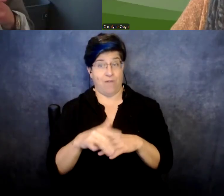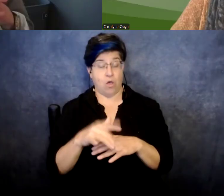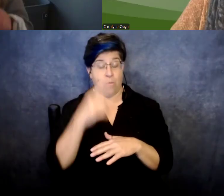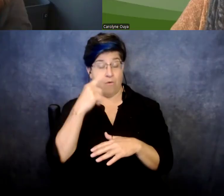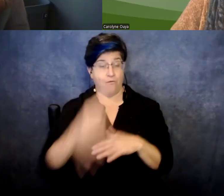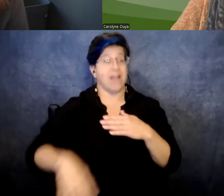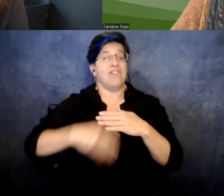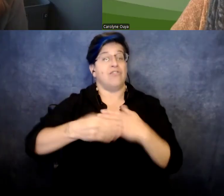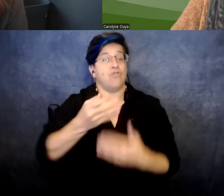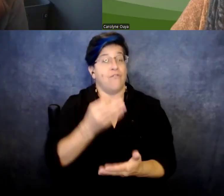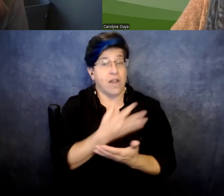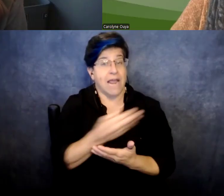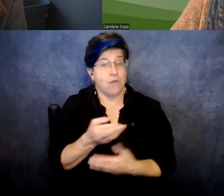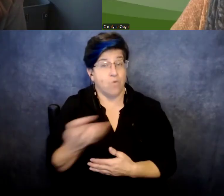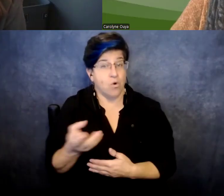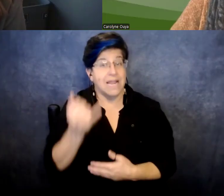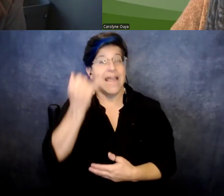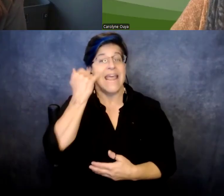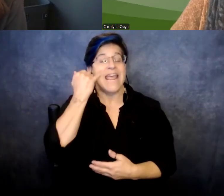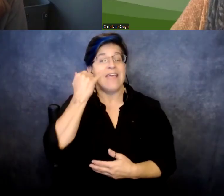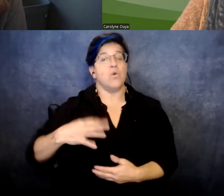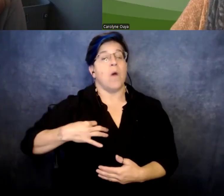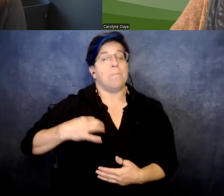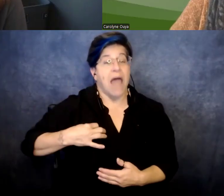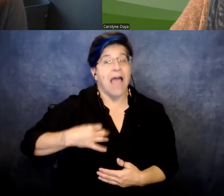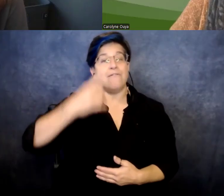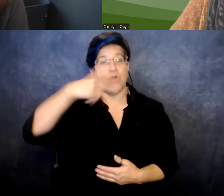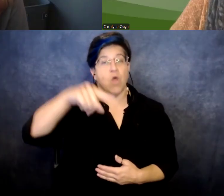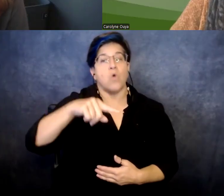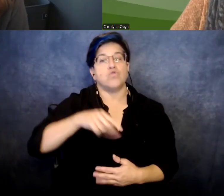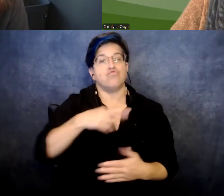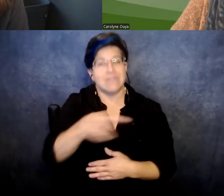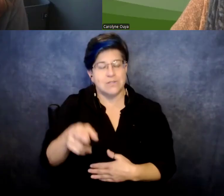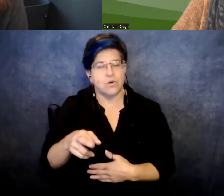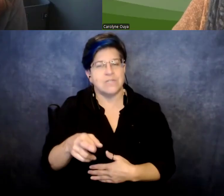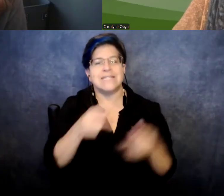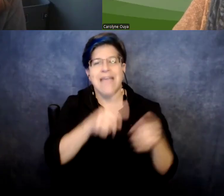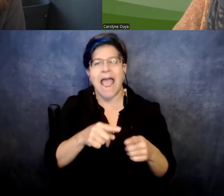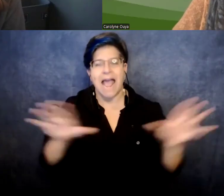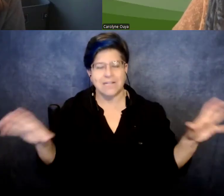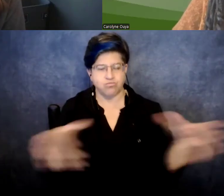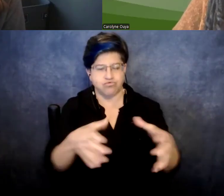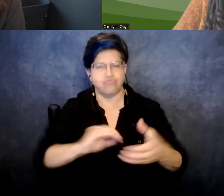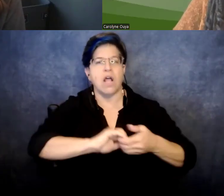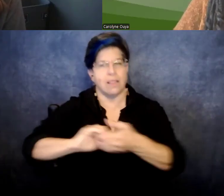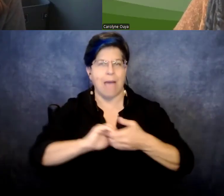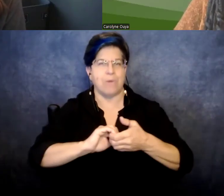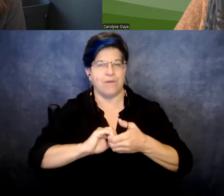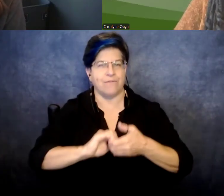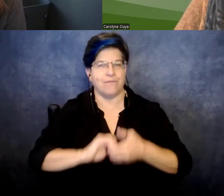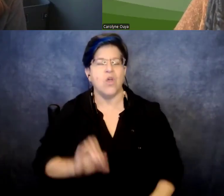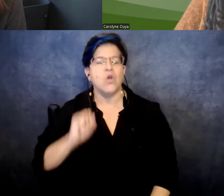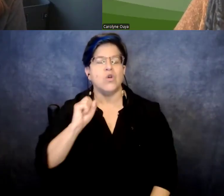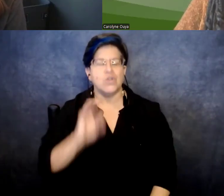do apply as a true collaborative like that. So I think in the end, it's a big benefit to